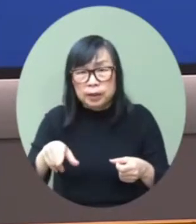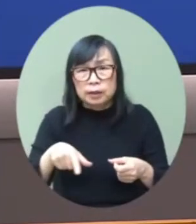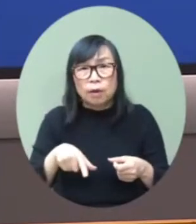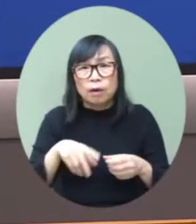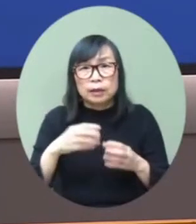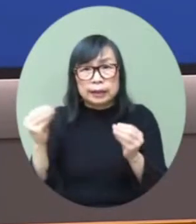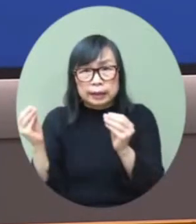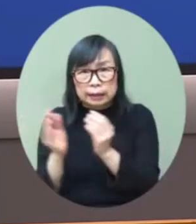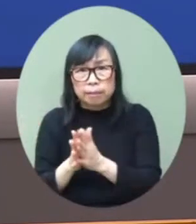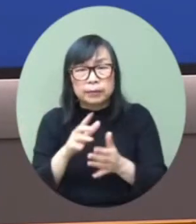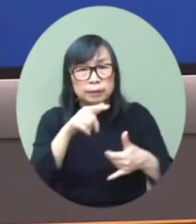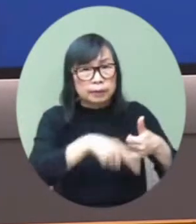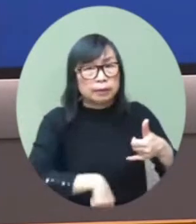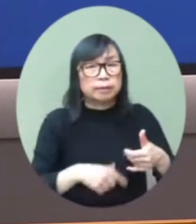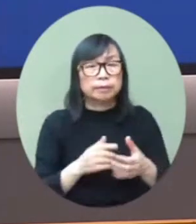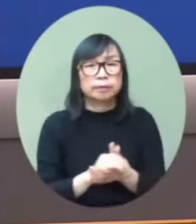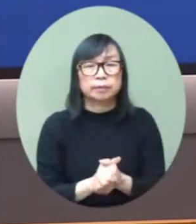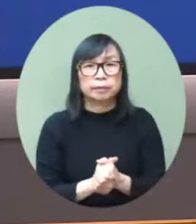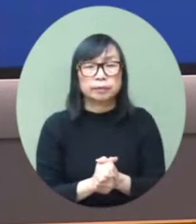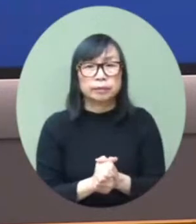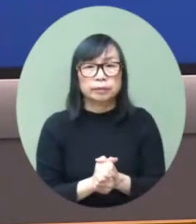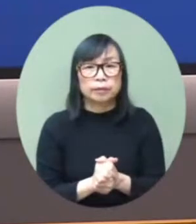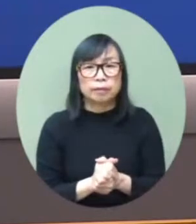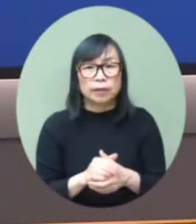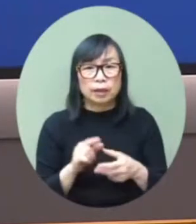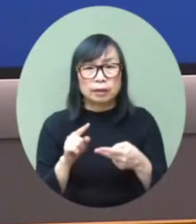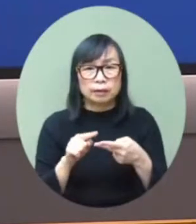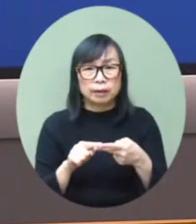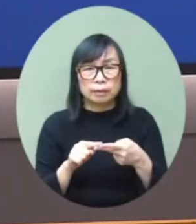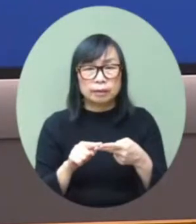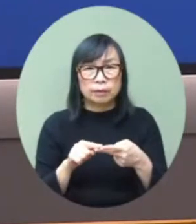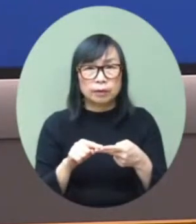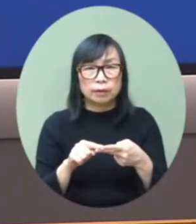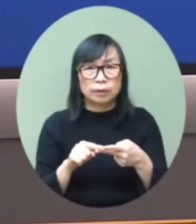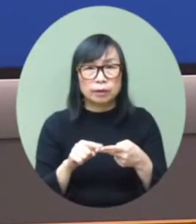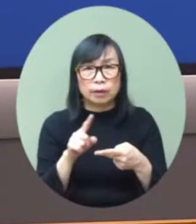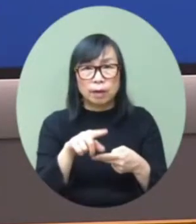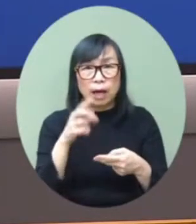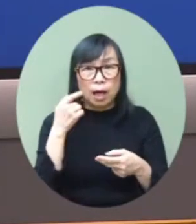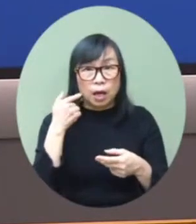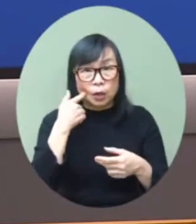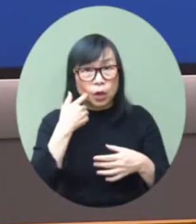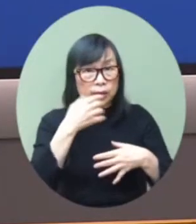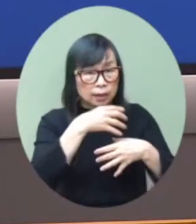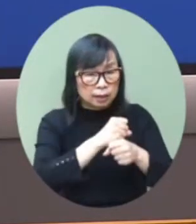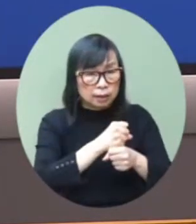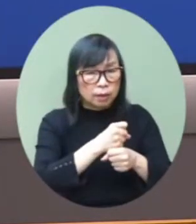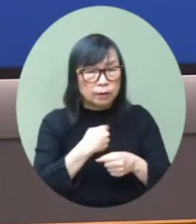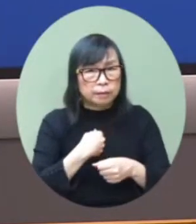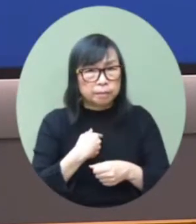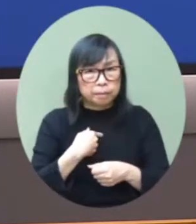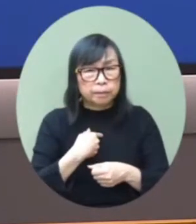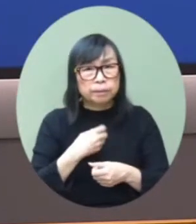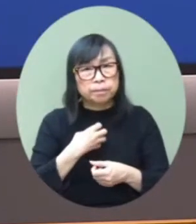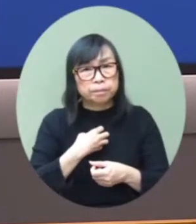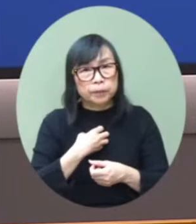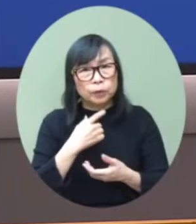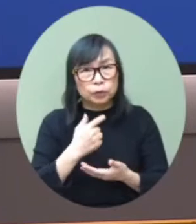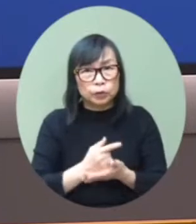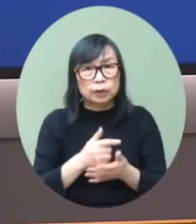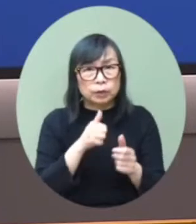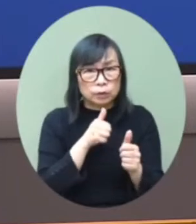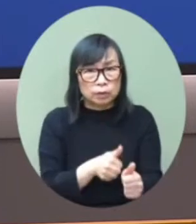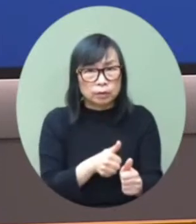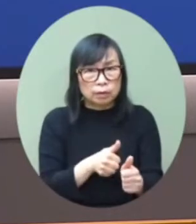For future RTD operations, those who have recovered will be excluded or exempted.